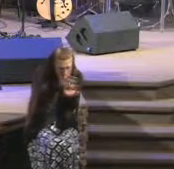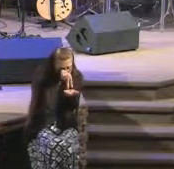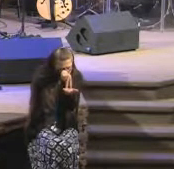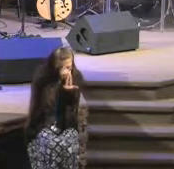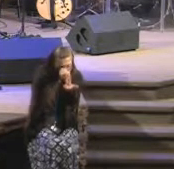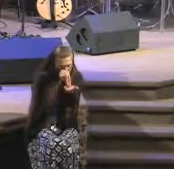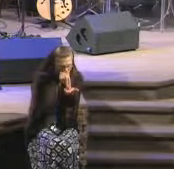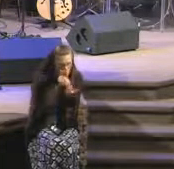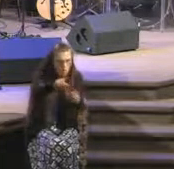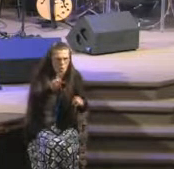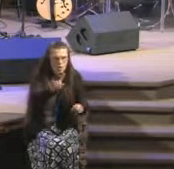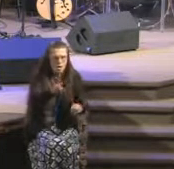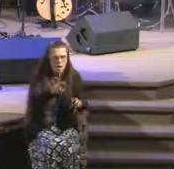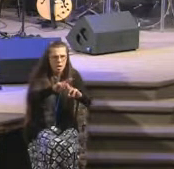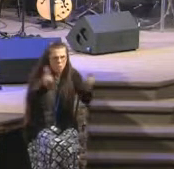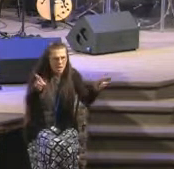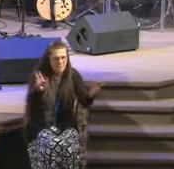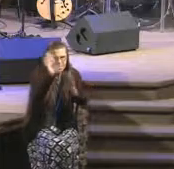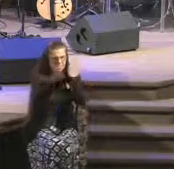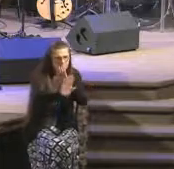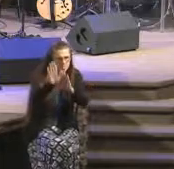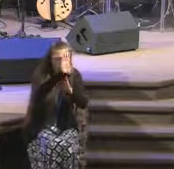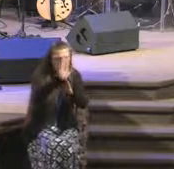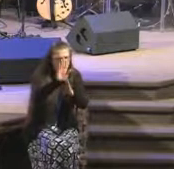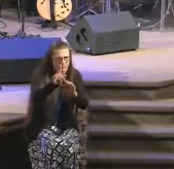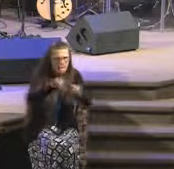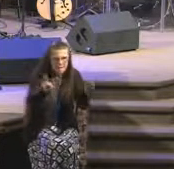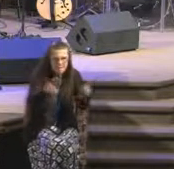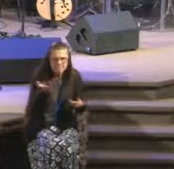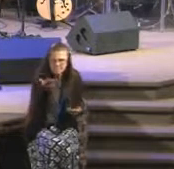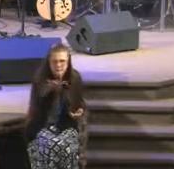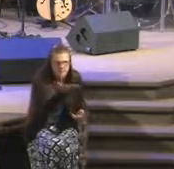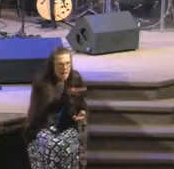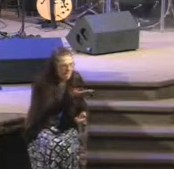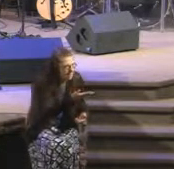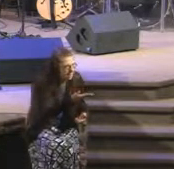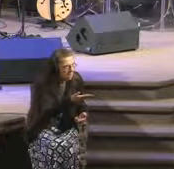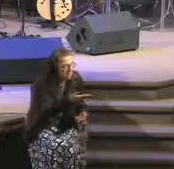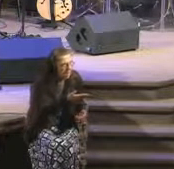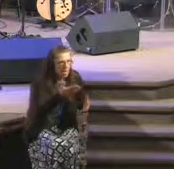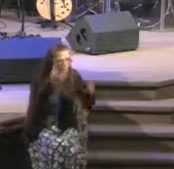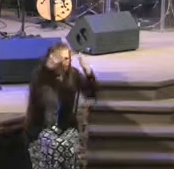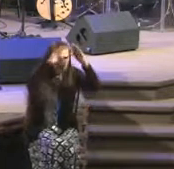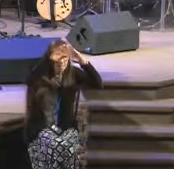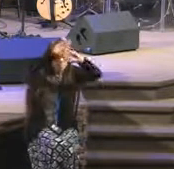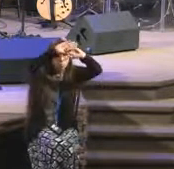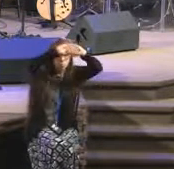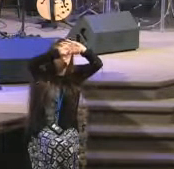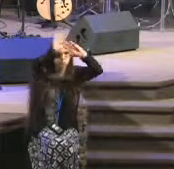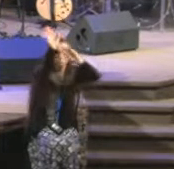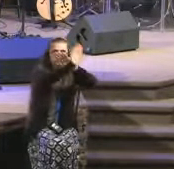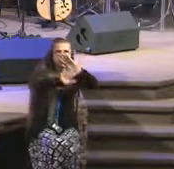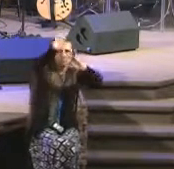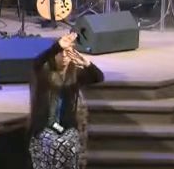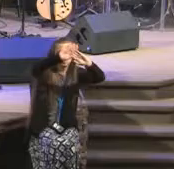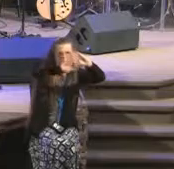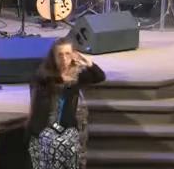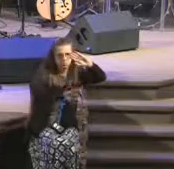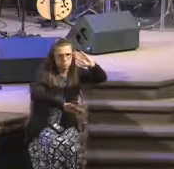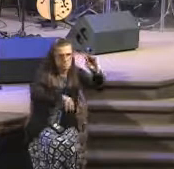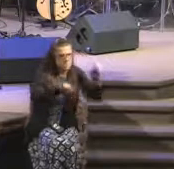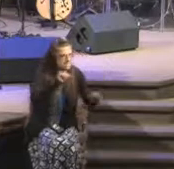where righteousness protects and righteousness protects, but somebody let their guard down. Somebody didn't do their